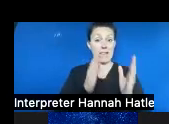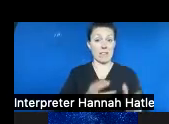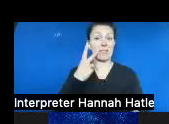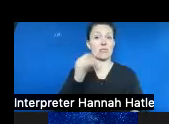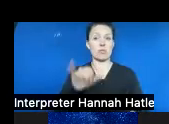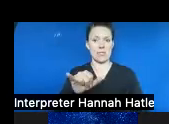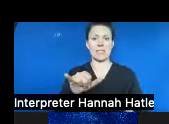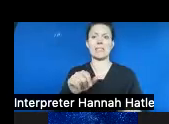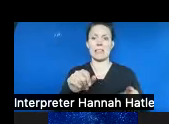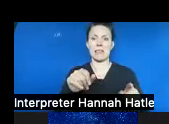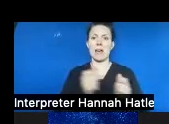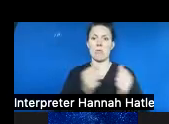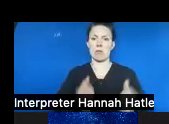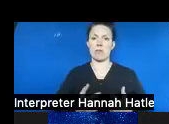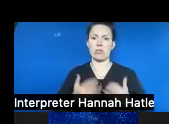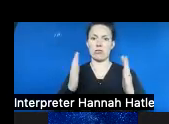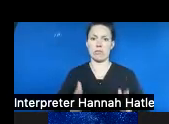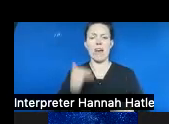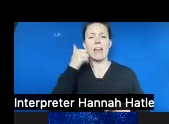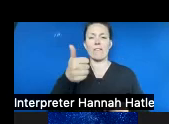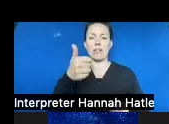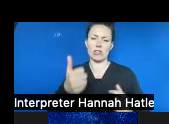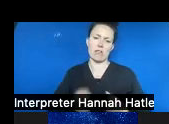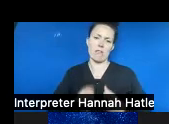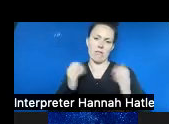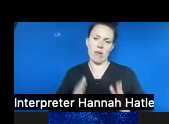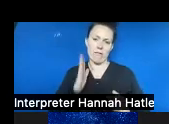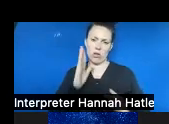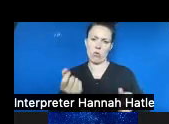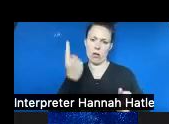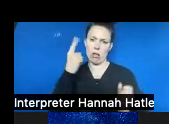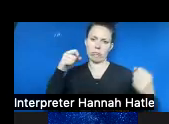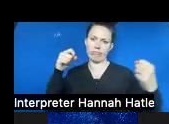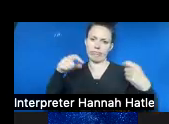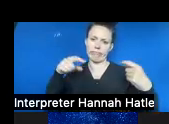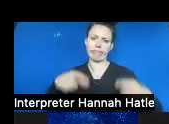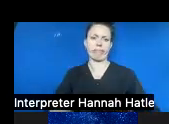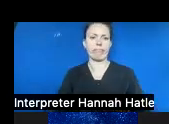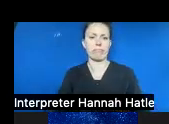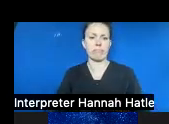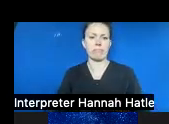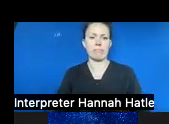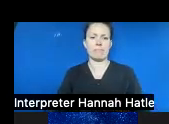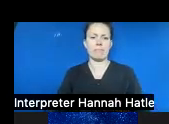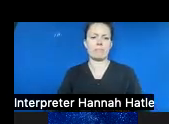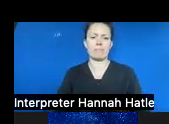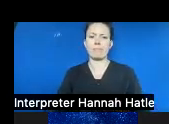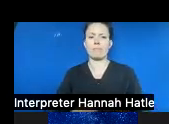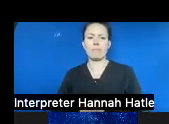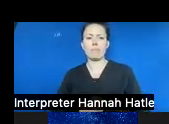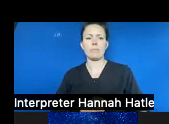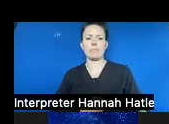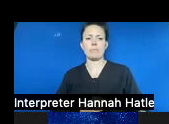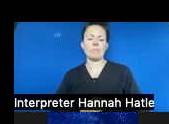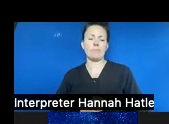If you're a survivor, I think we all understand that too. And that's that empathy, like we know. And this is why we treat survivors so well. We try